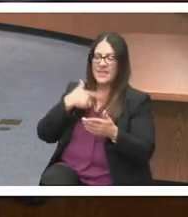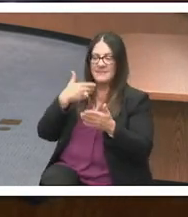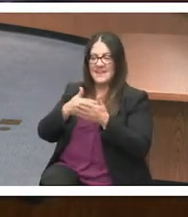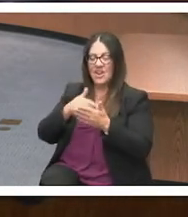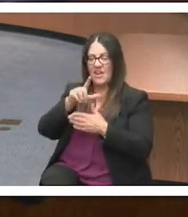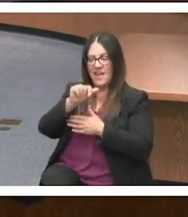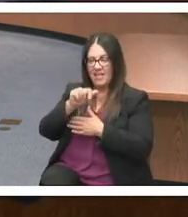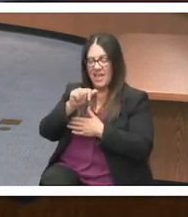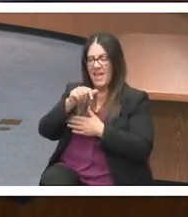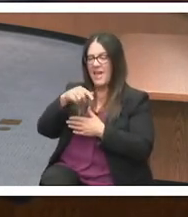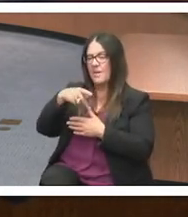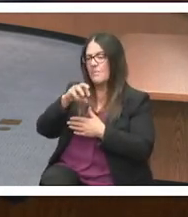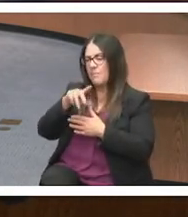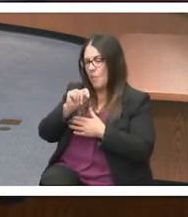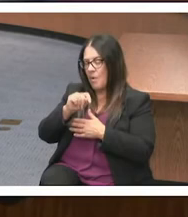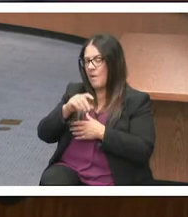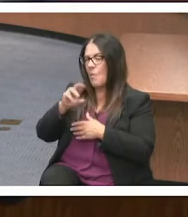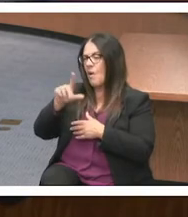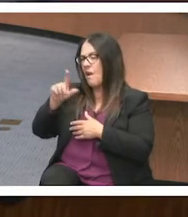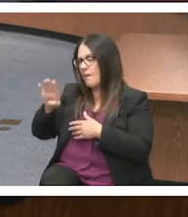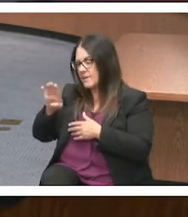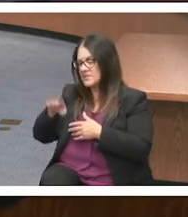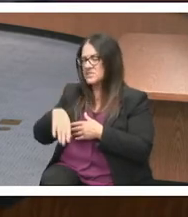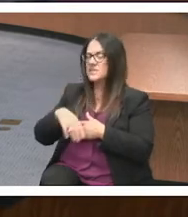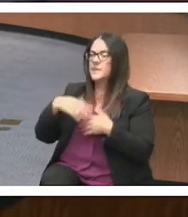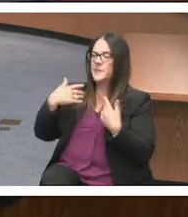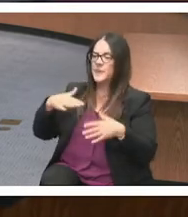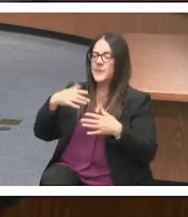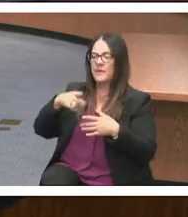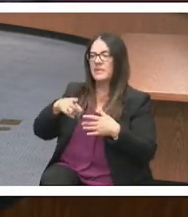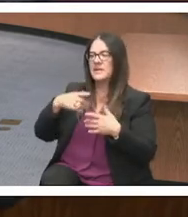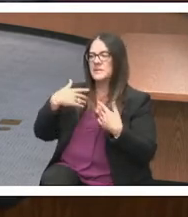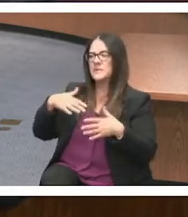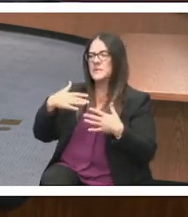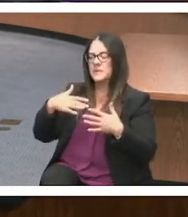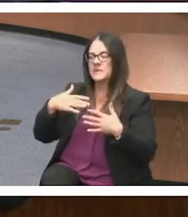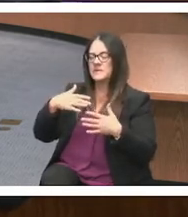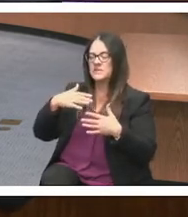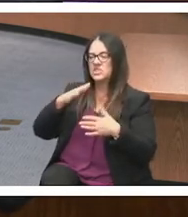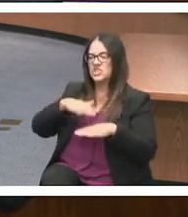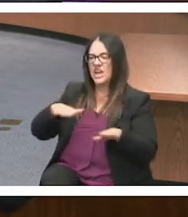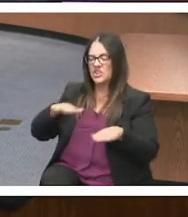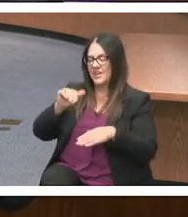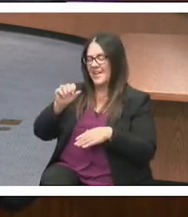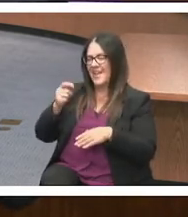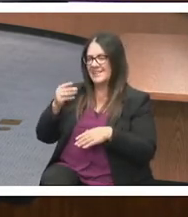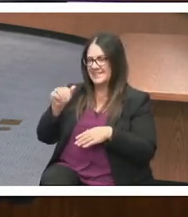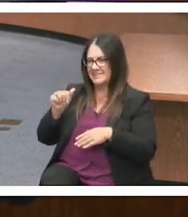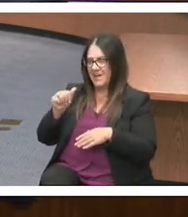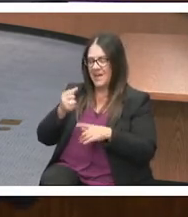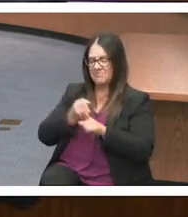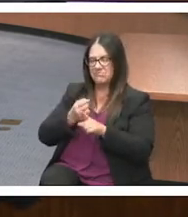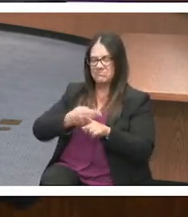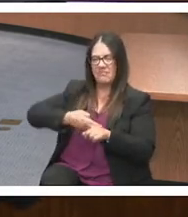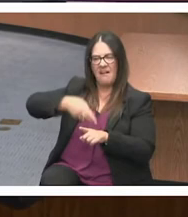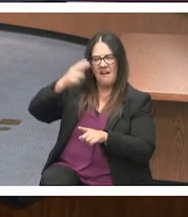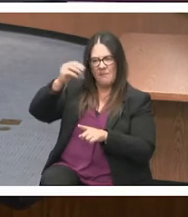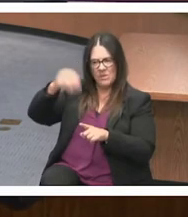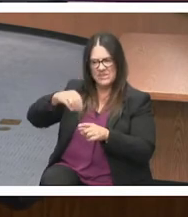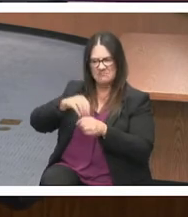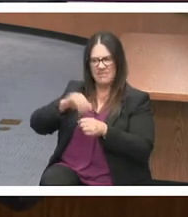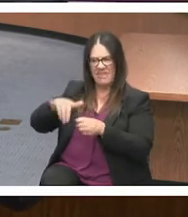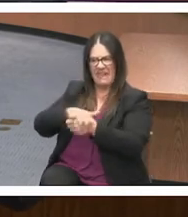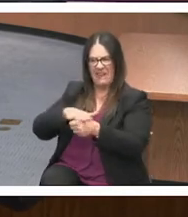Beach, you live in a community that suffers a disproportionate rate of childhood asthma as a result of that air pollution. If you live in parts of the San